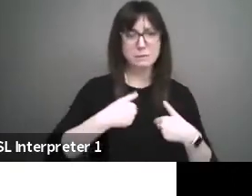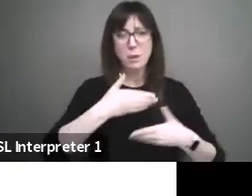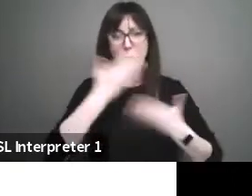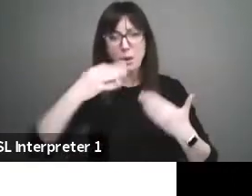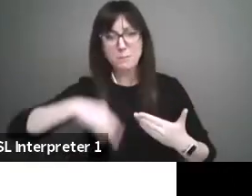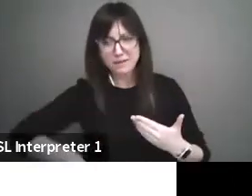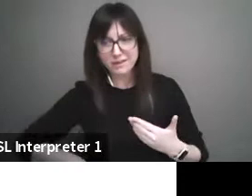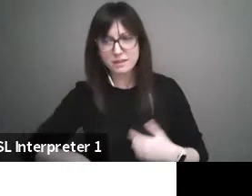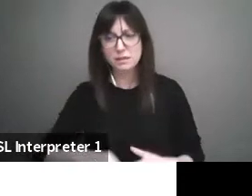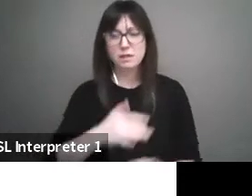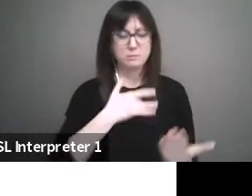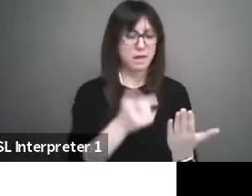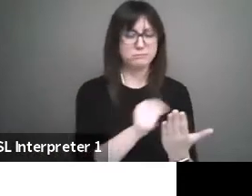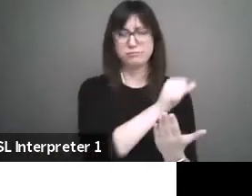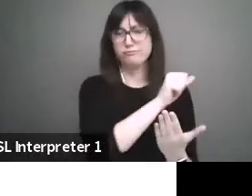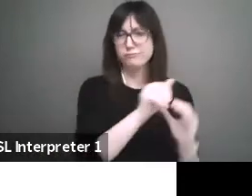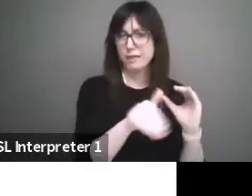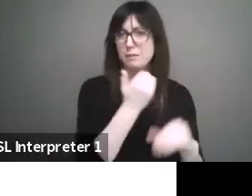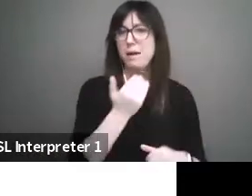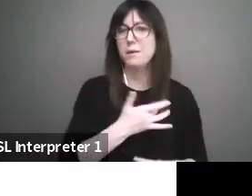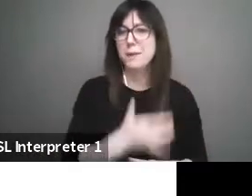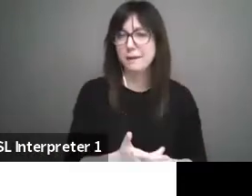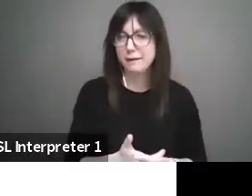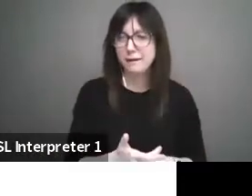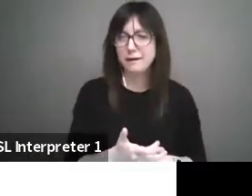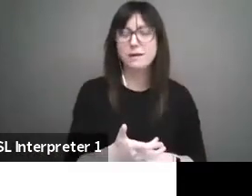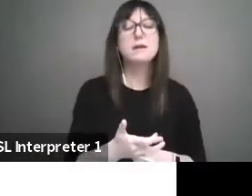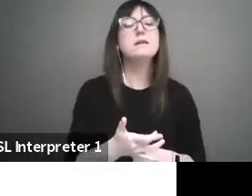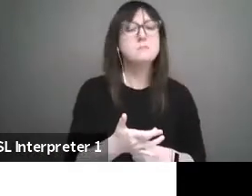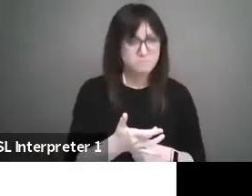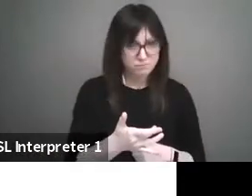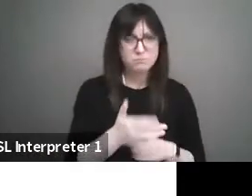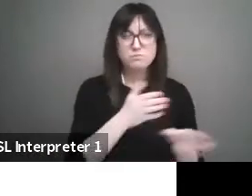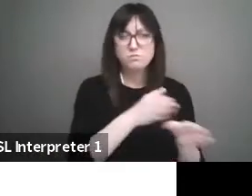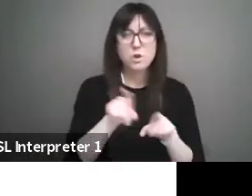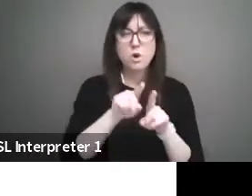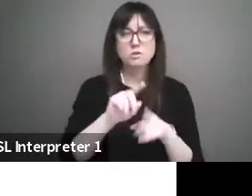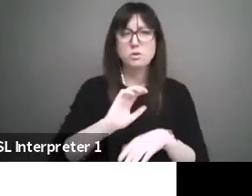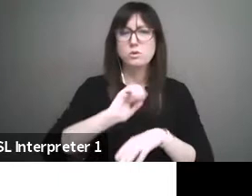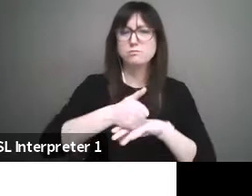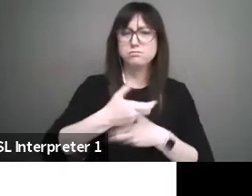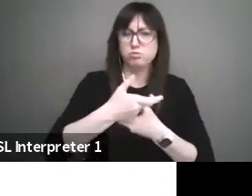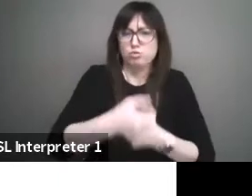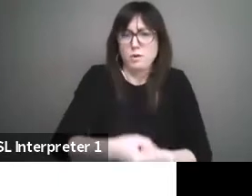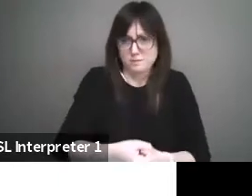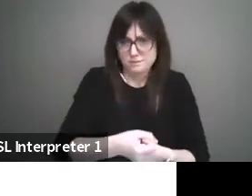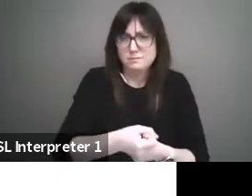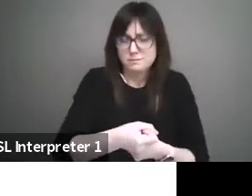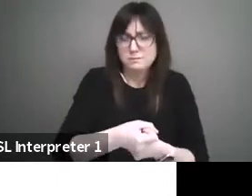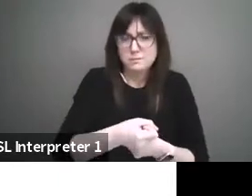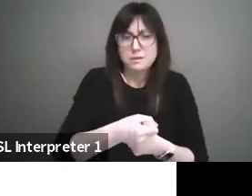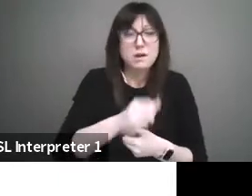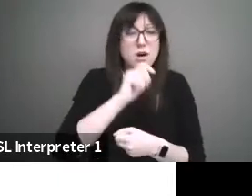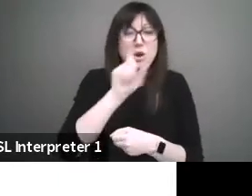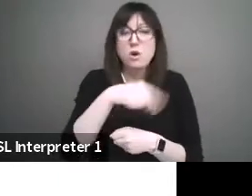actually gonna be useless. Video is actually gonna help engage and establish trust, not just the video assets